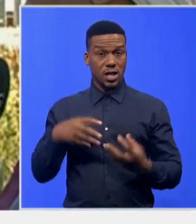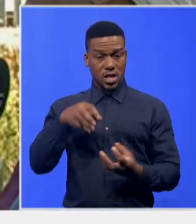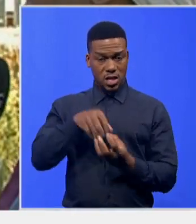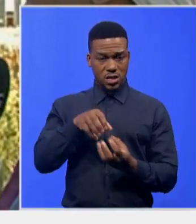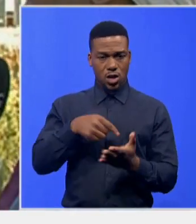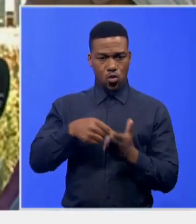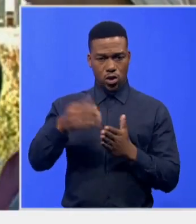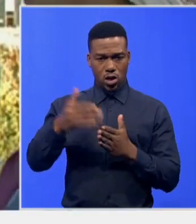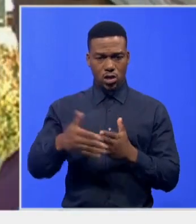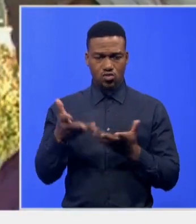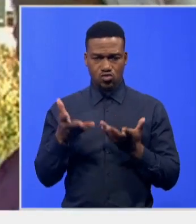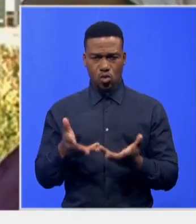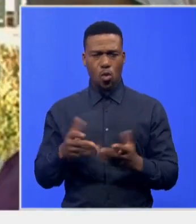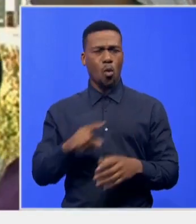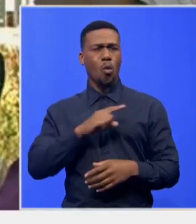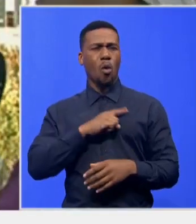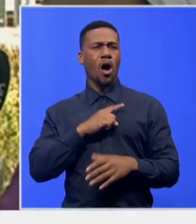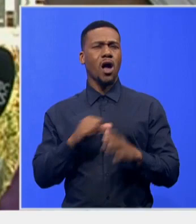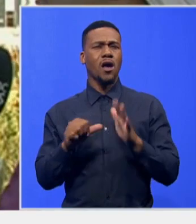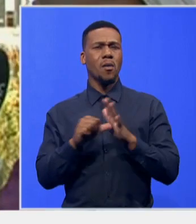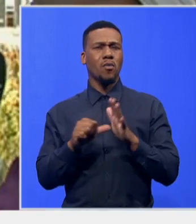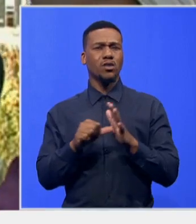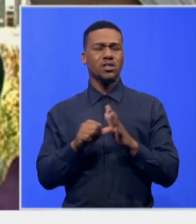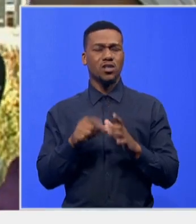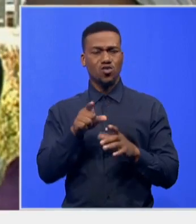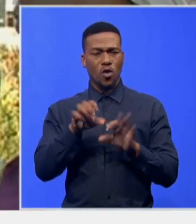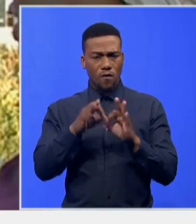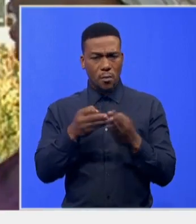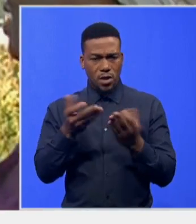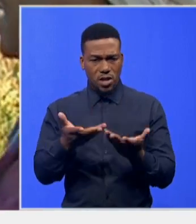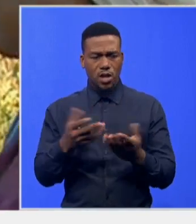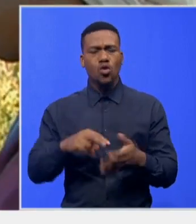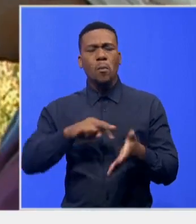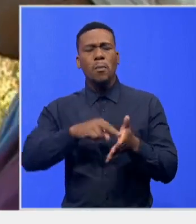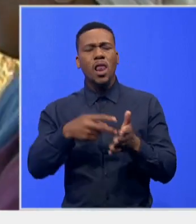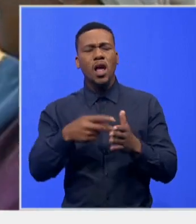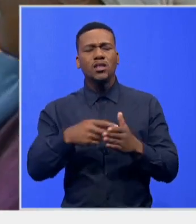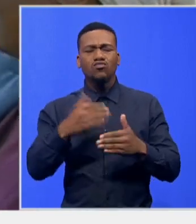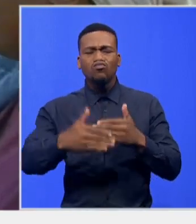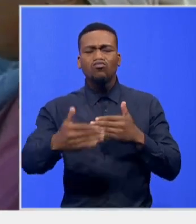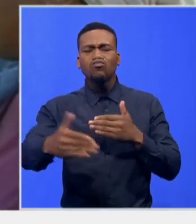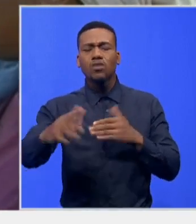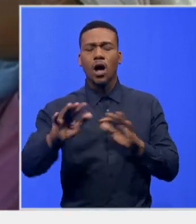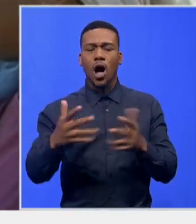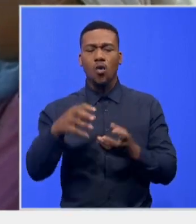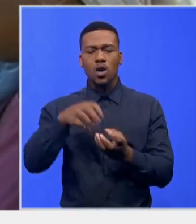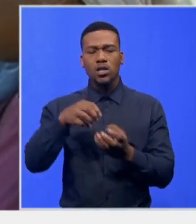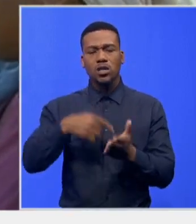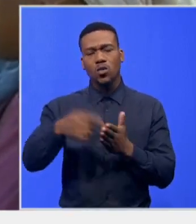important for you to be here, and what are your plans for the rest of the Easter long weekend as a family?